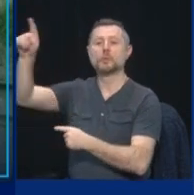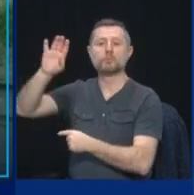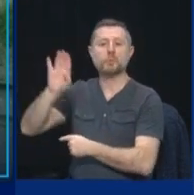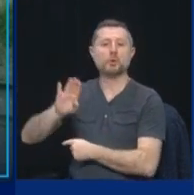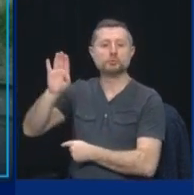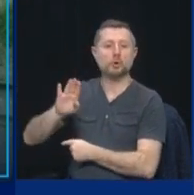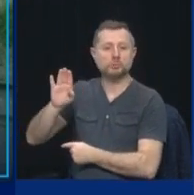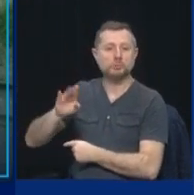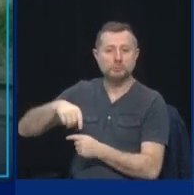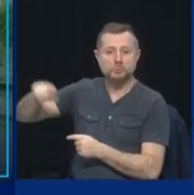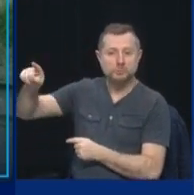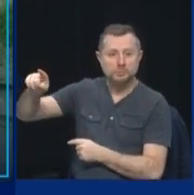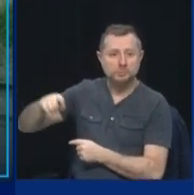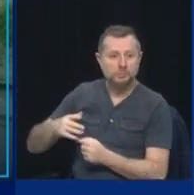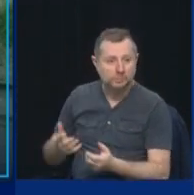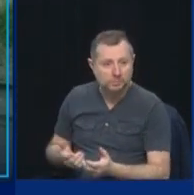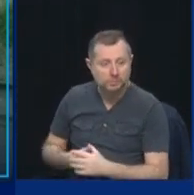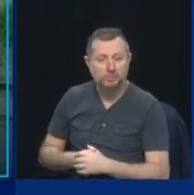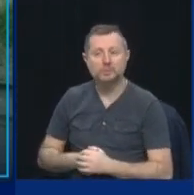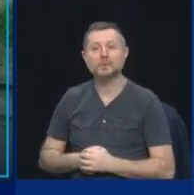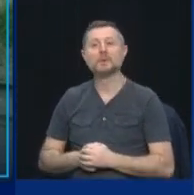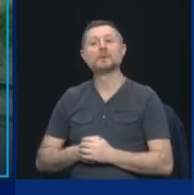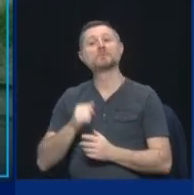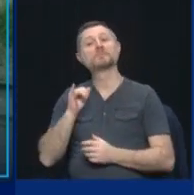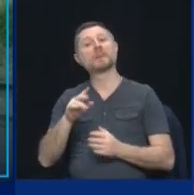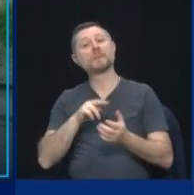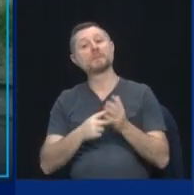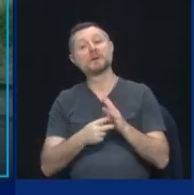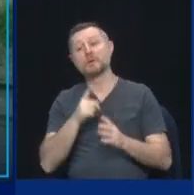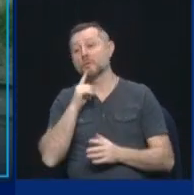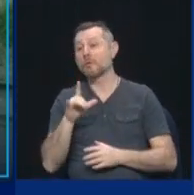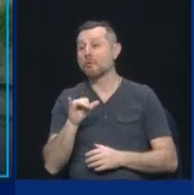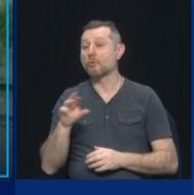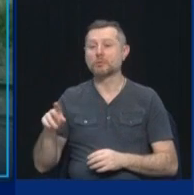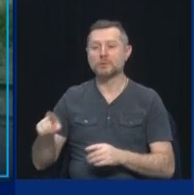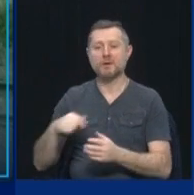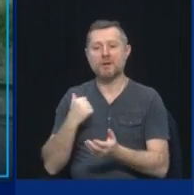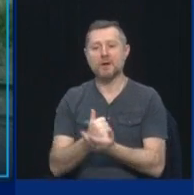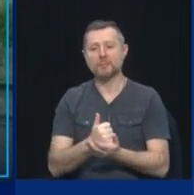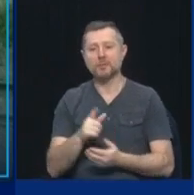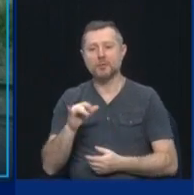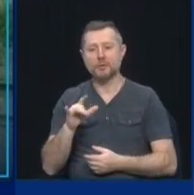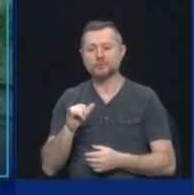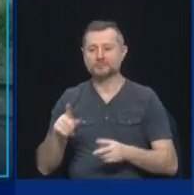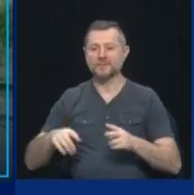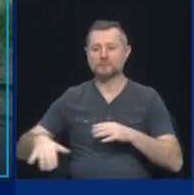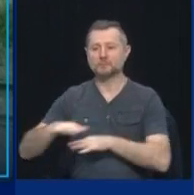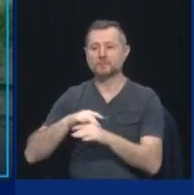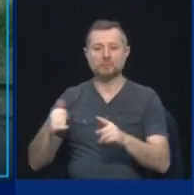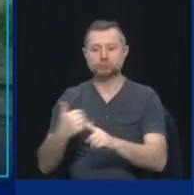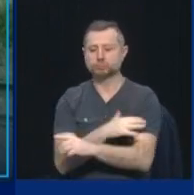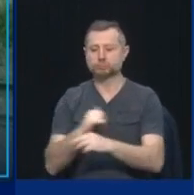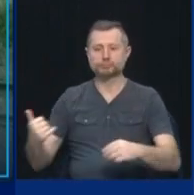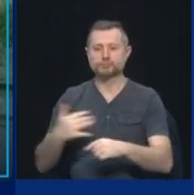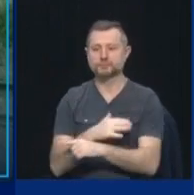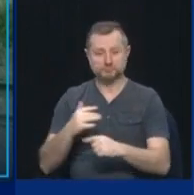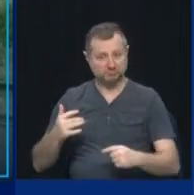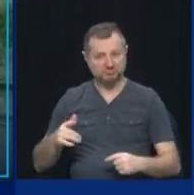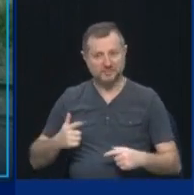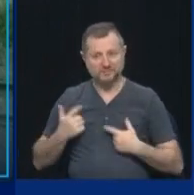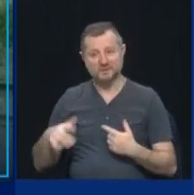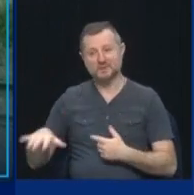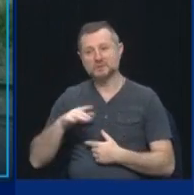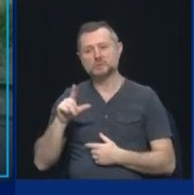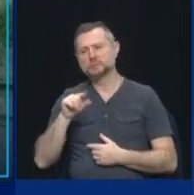Railroad did was it opened up Long Island. And you had, two generations ago, people left